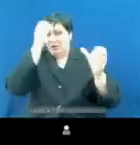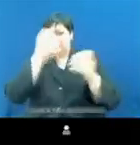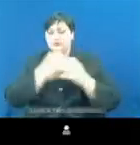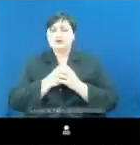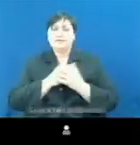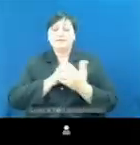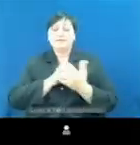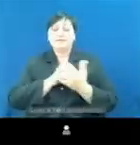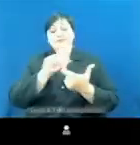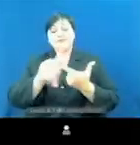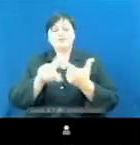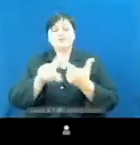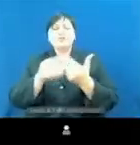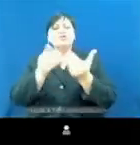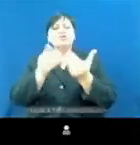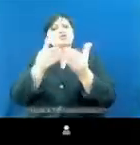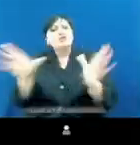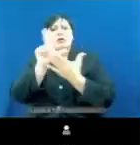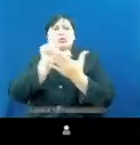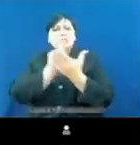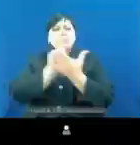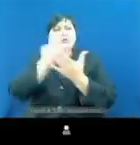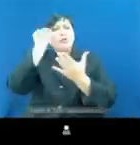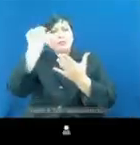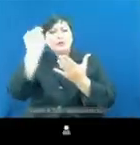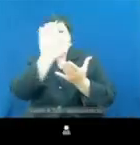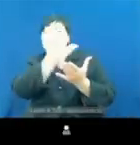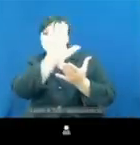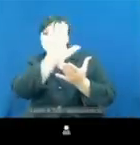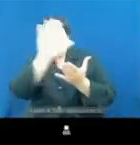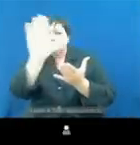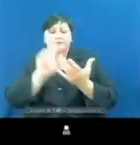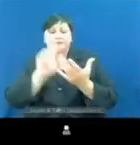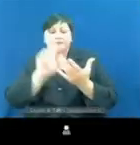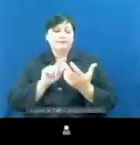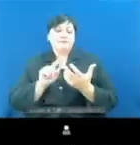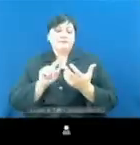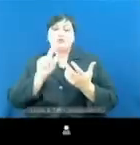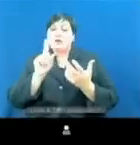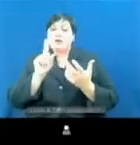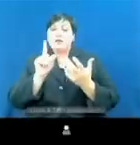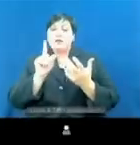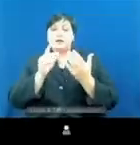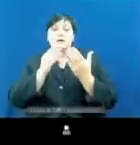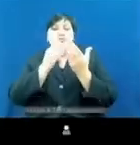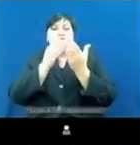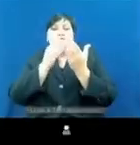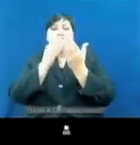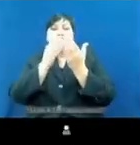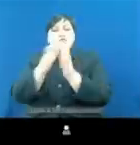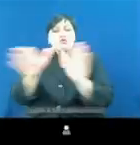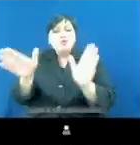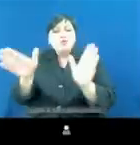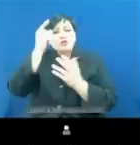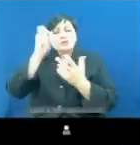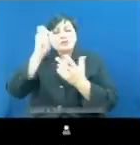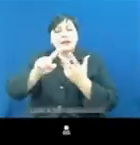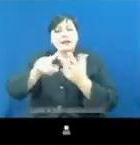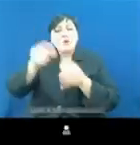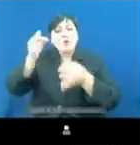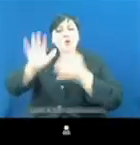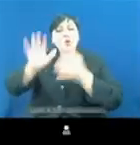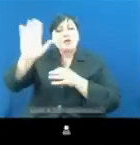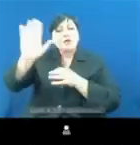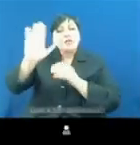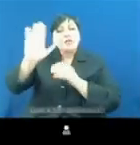knowledge of general legal theory, a broad understanding of general court protocol, and I will